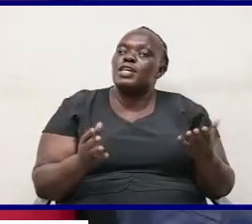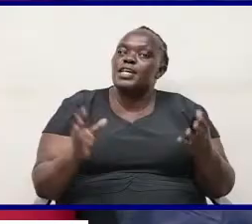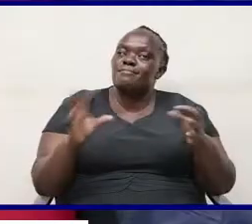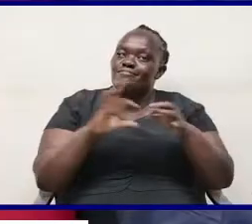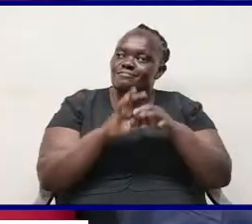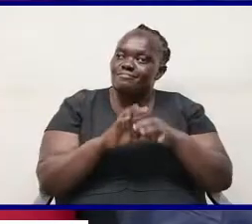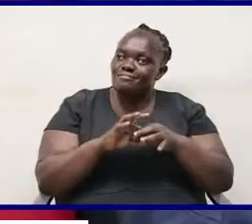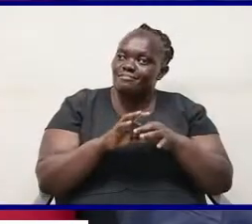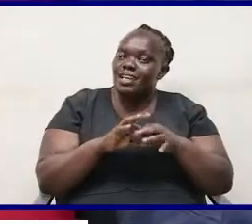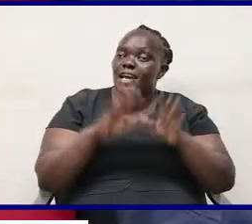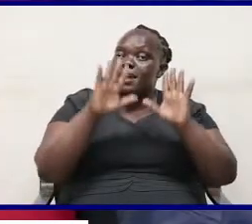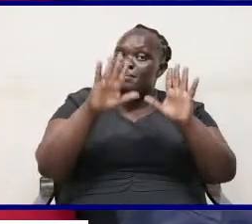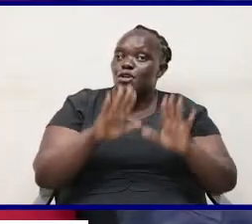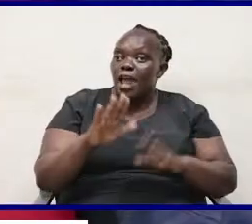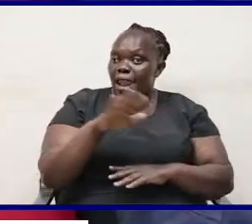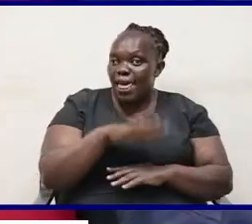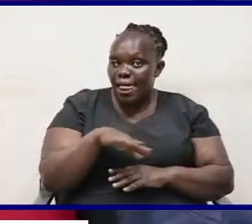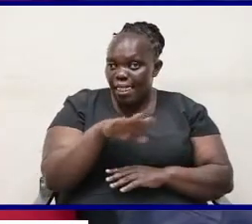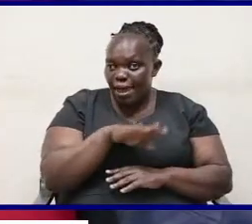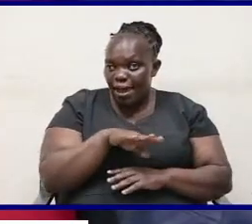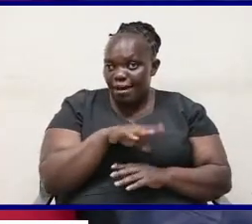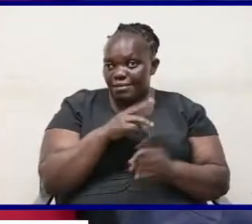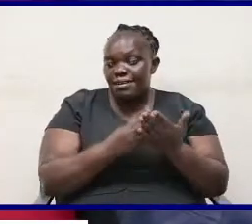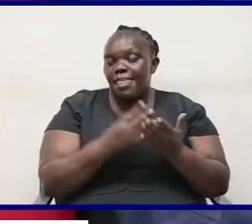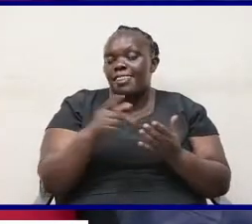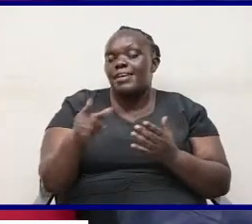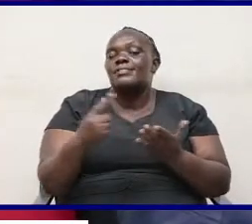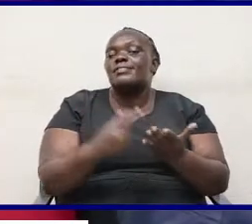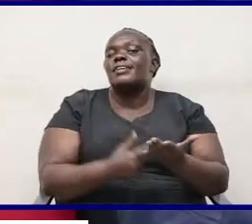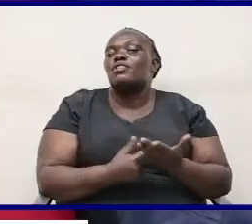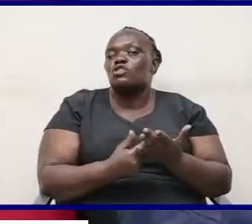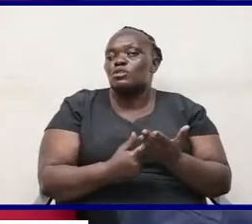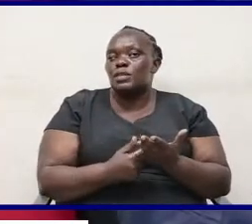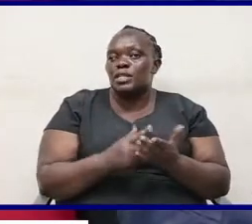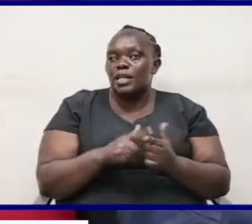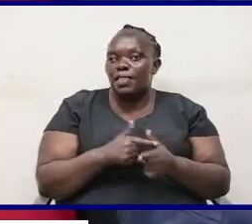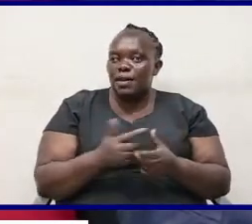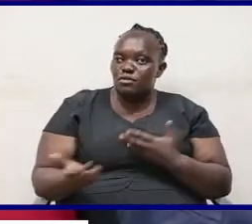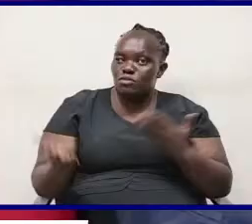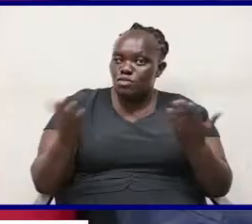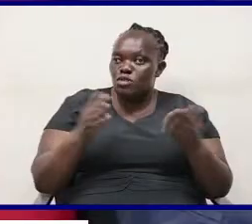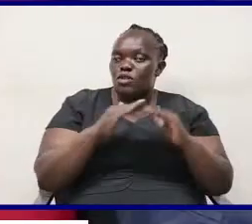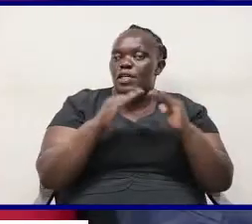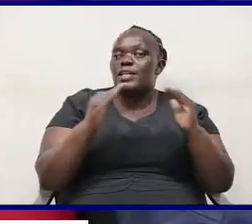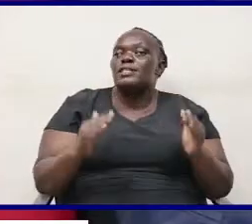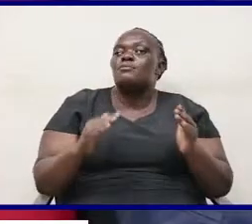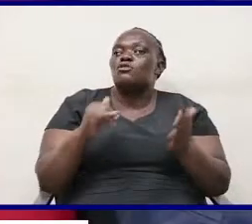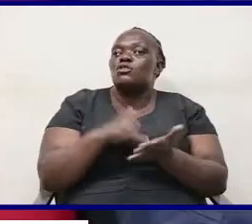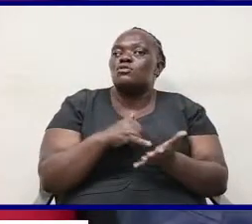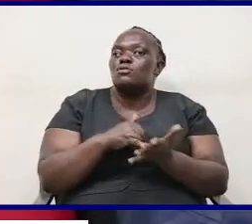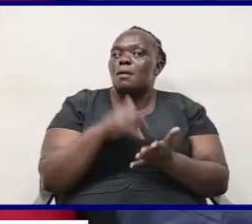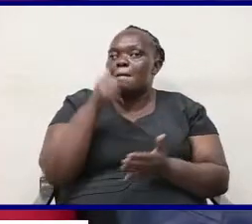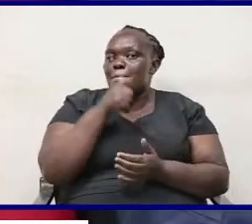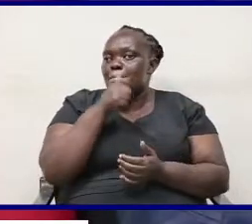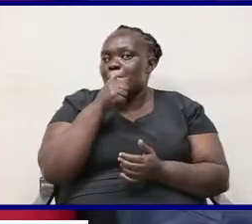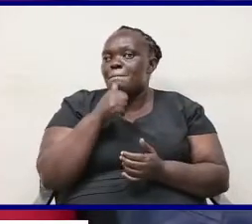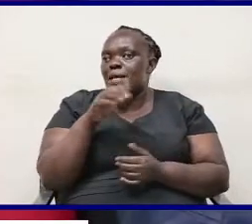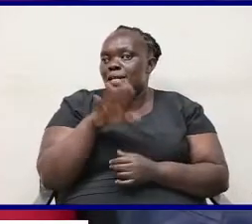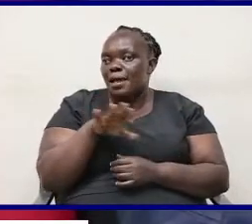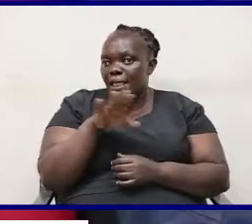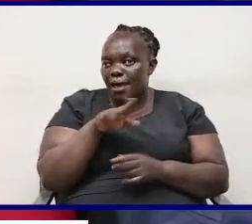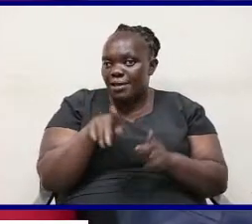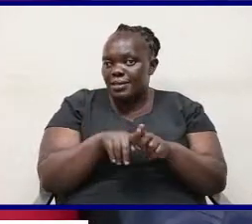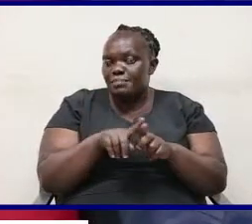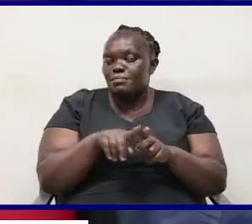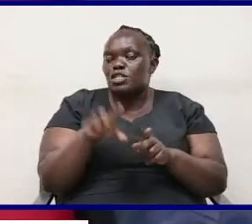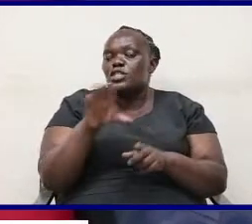encompass the key sectors that are at stake in that negotiation, and we bring them to the table, including even the private sector and